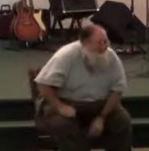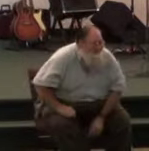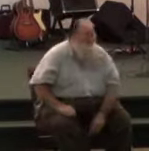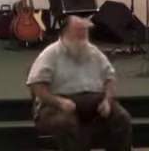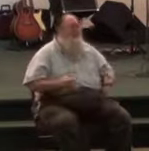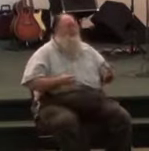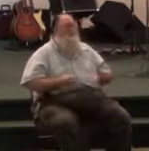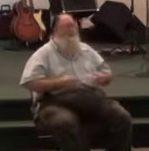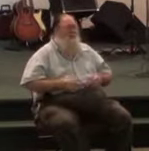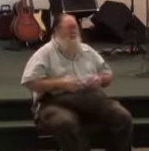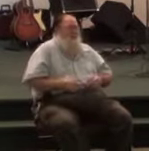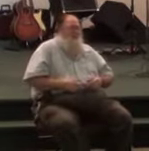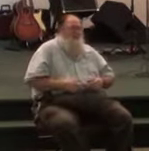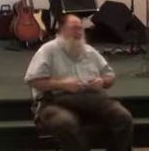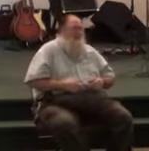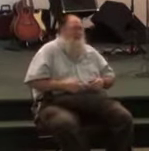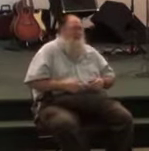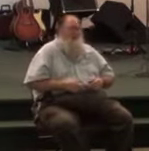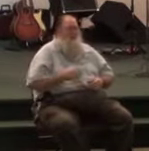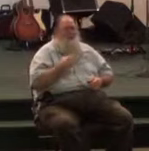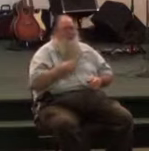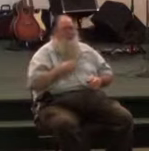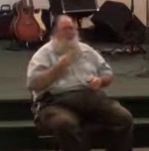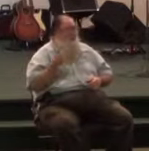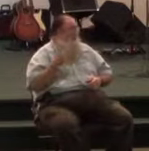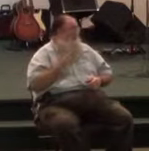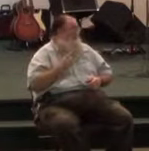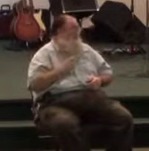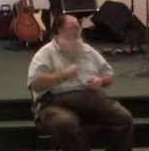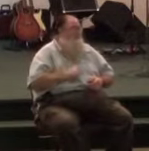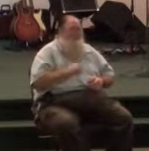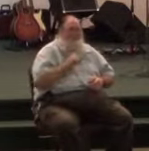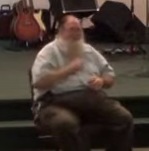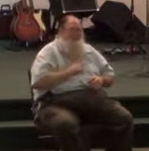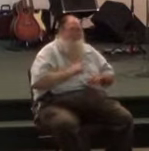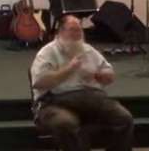How many wish He wasn't using you?